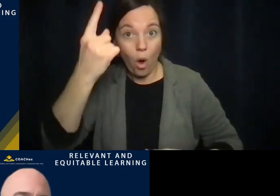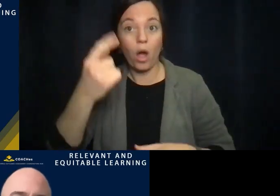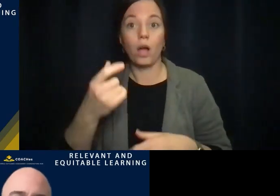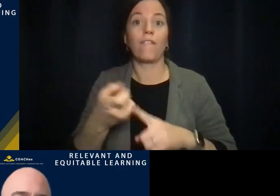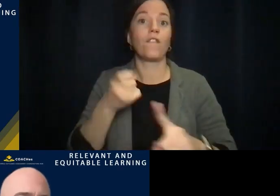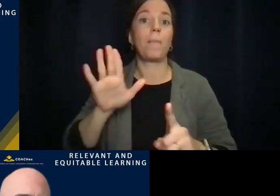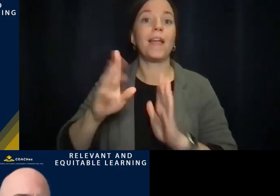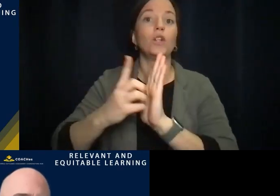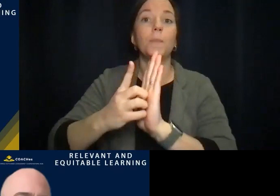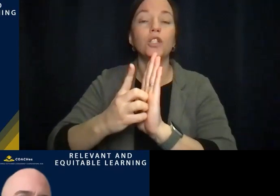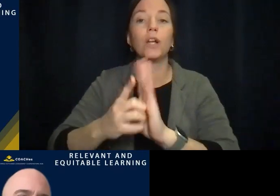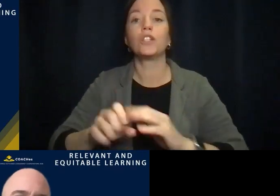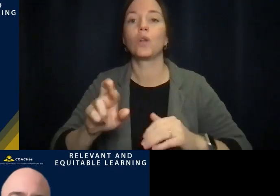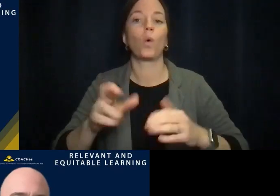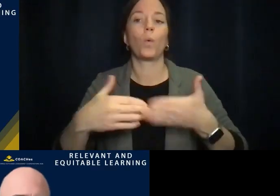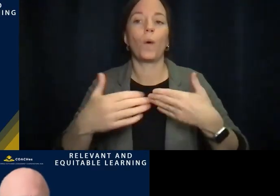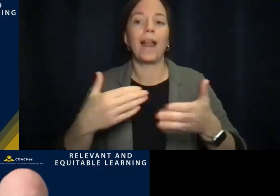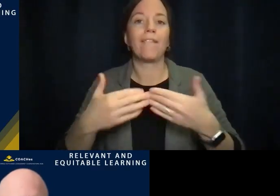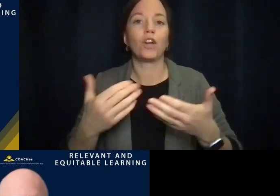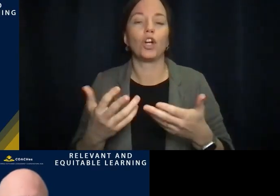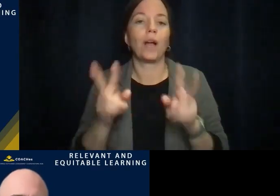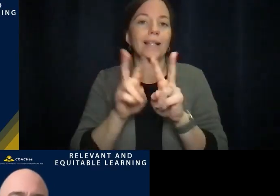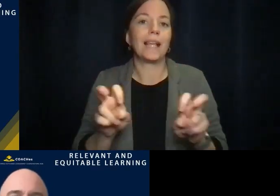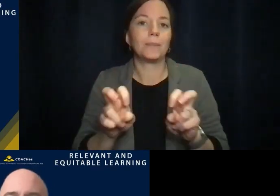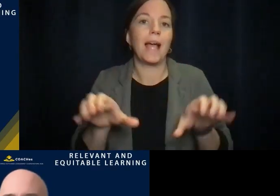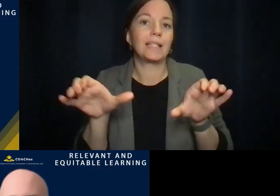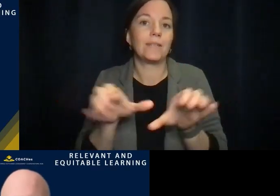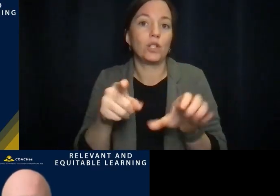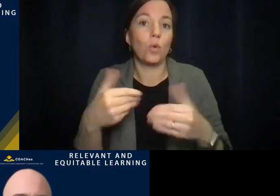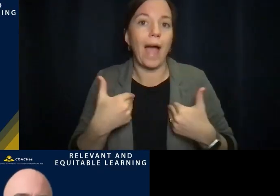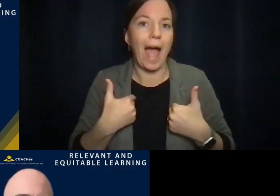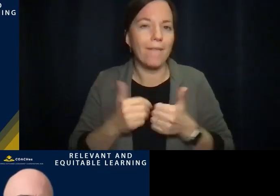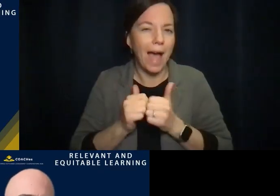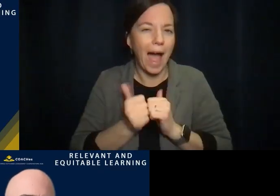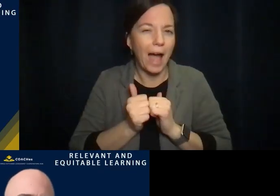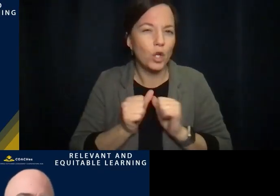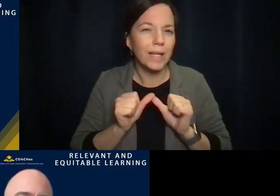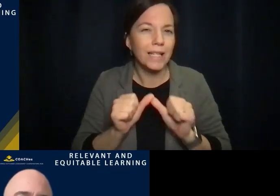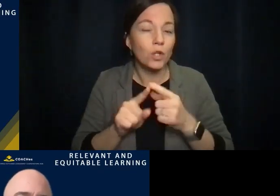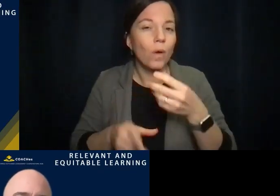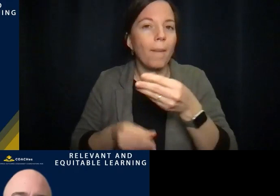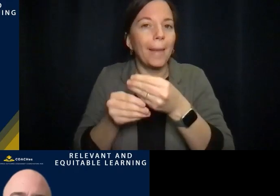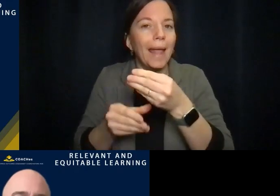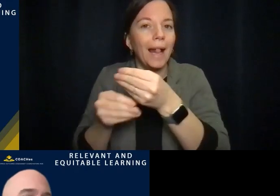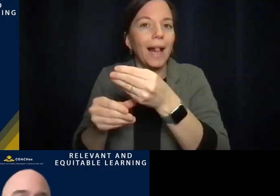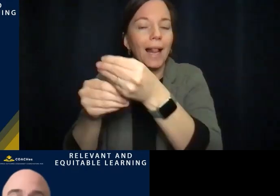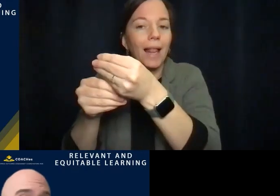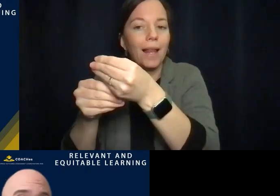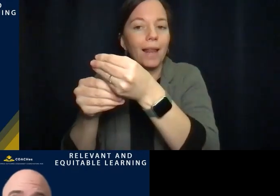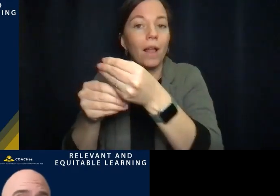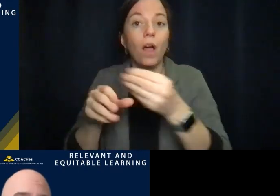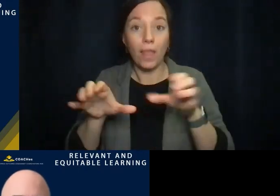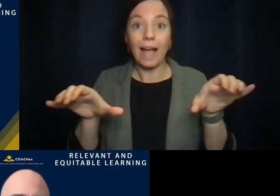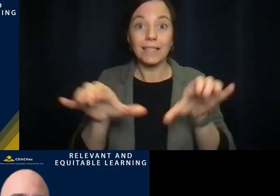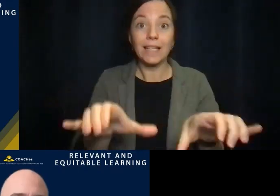based on a set of whatever assessment activities you have, how do you continue to build upon that? Because this assessment activities shouldn't be